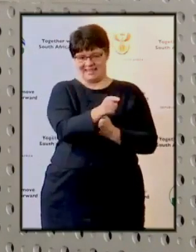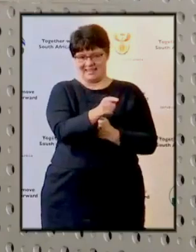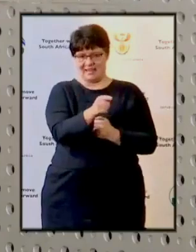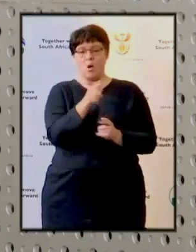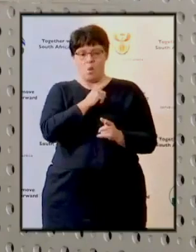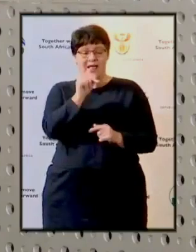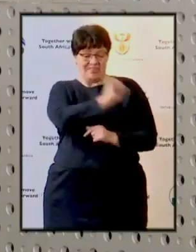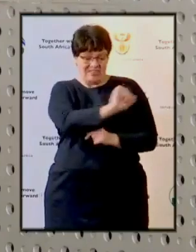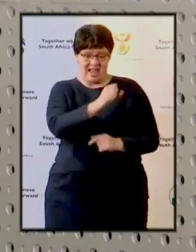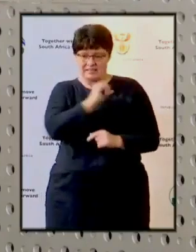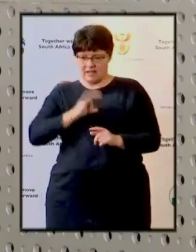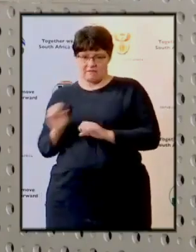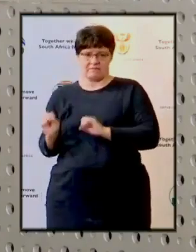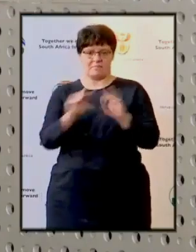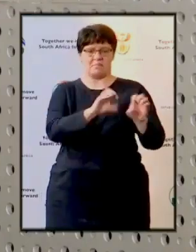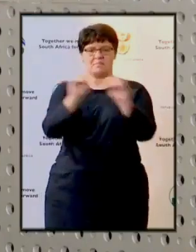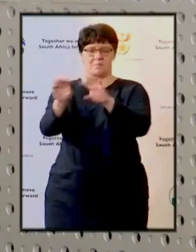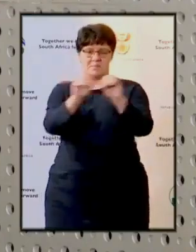operating in level 4.